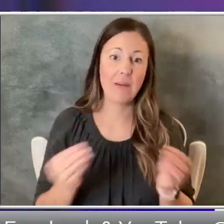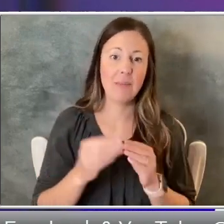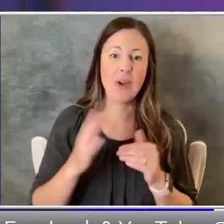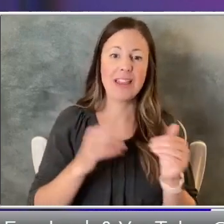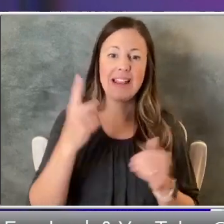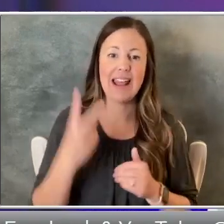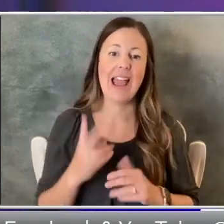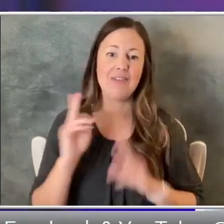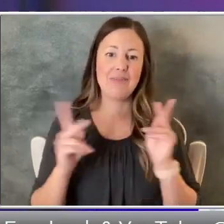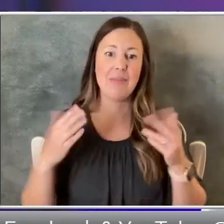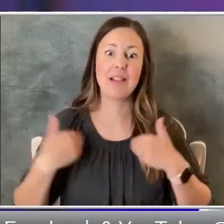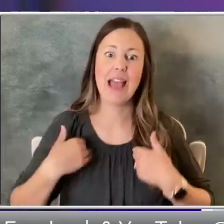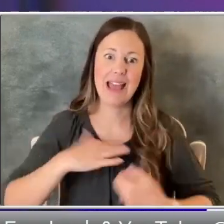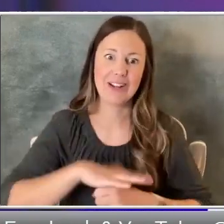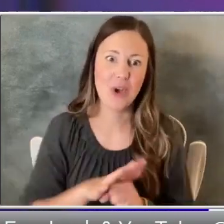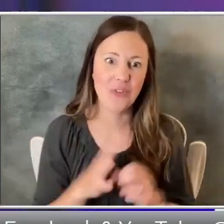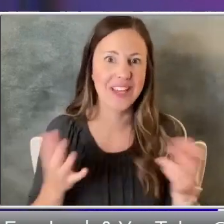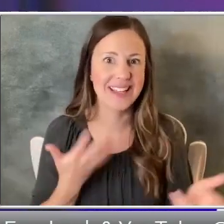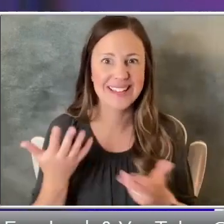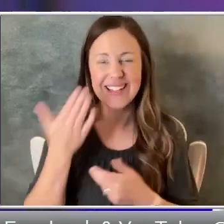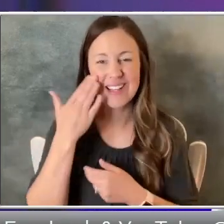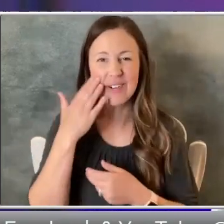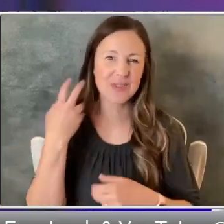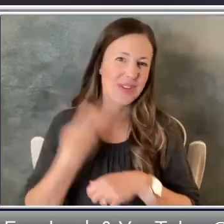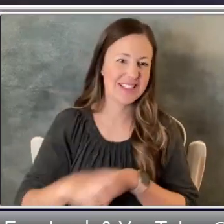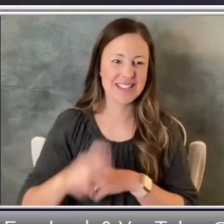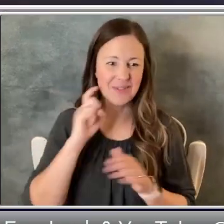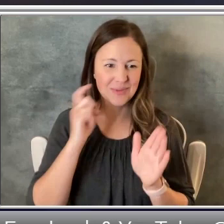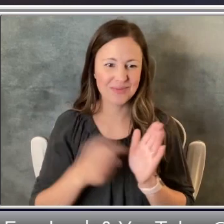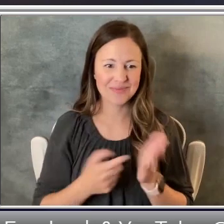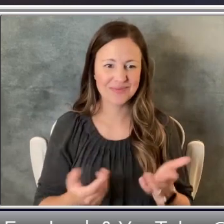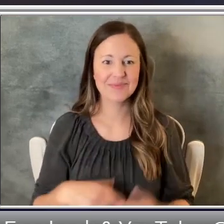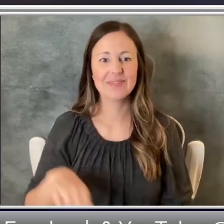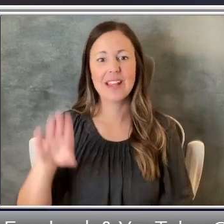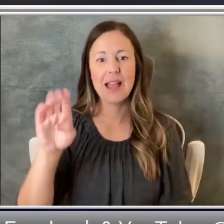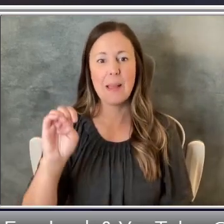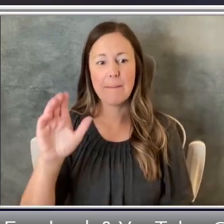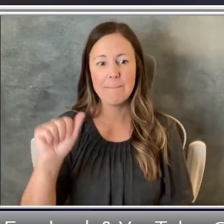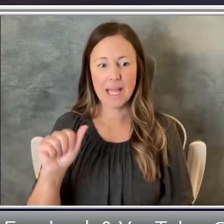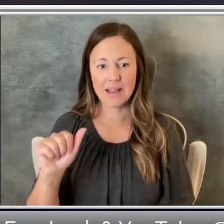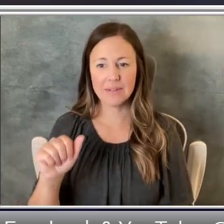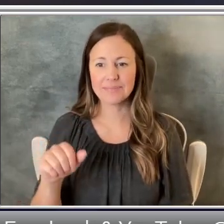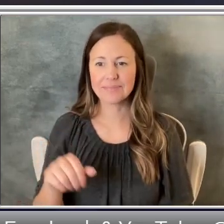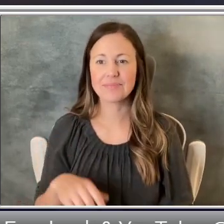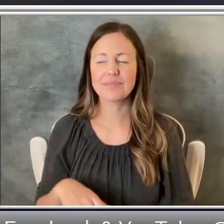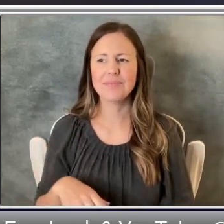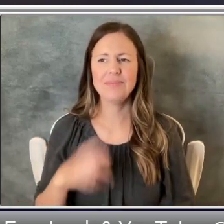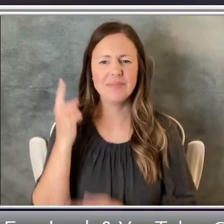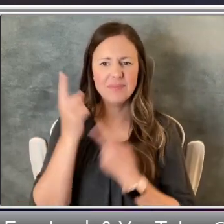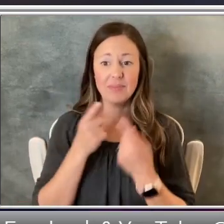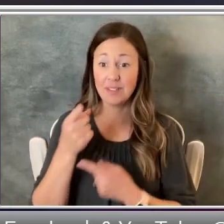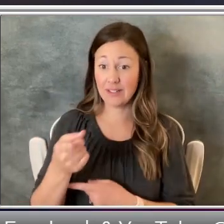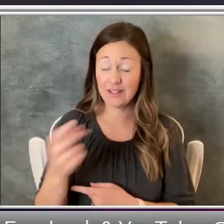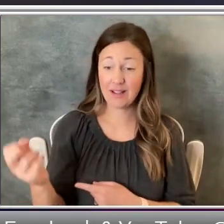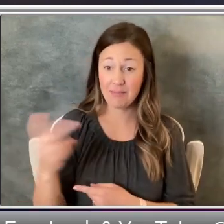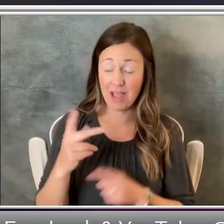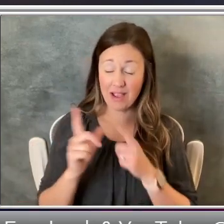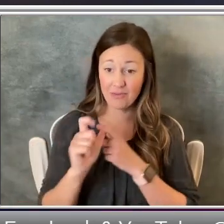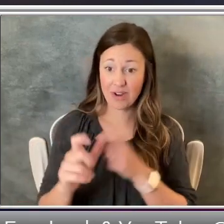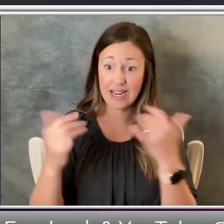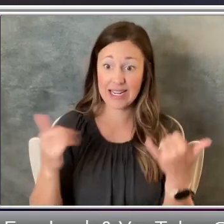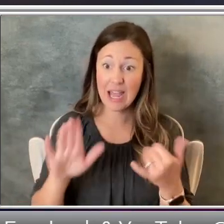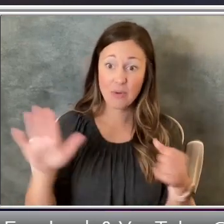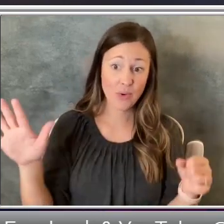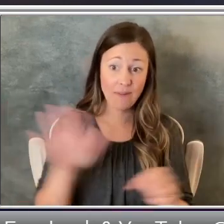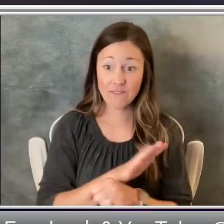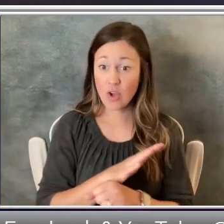at this point, so it's tough to discern that. Becca has a question for you, Brittany. Becca wants to know if you're back to running your full courses